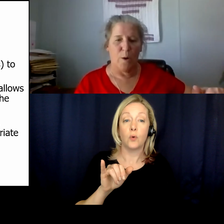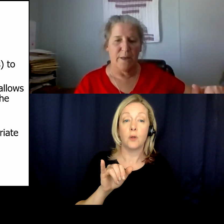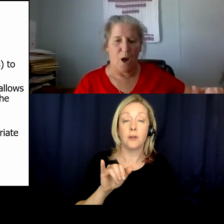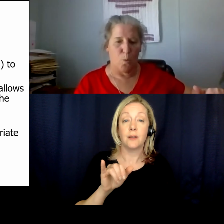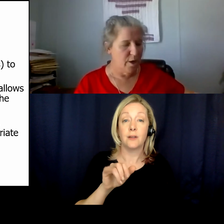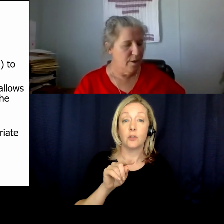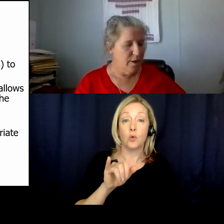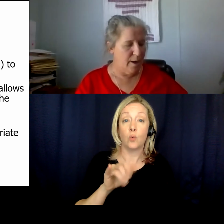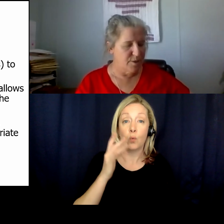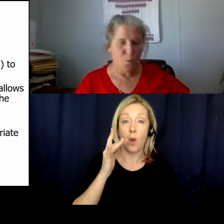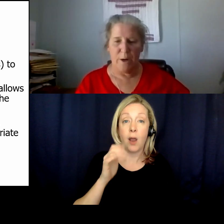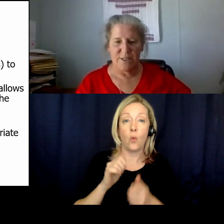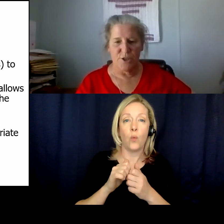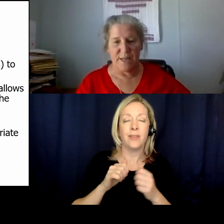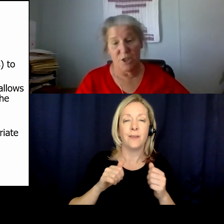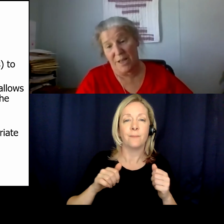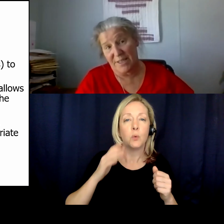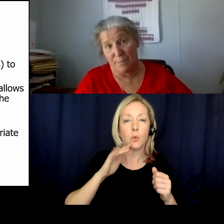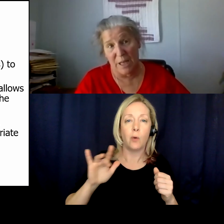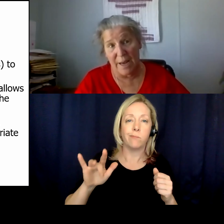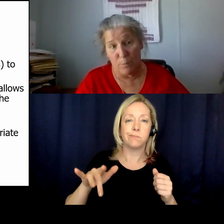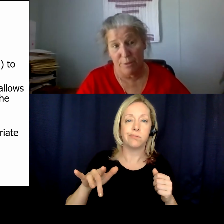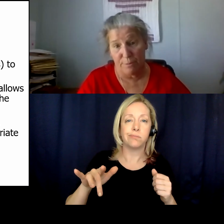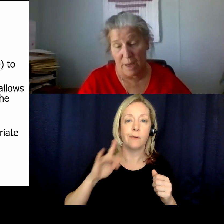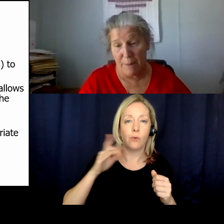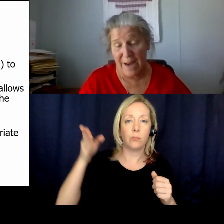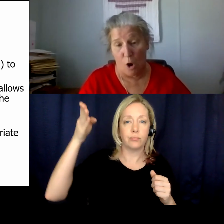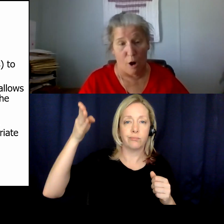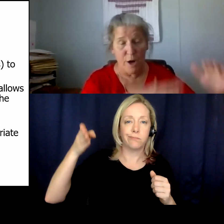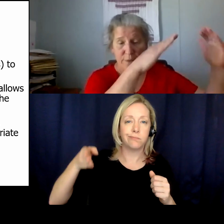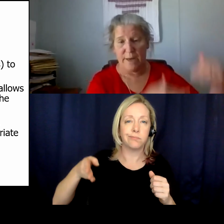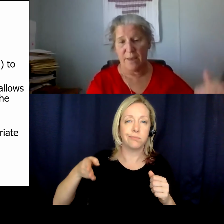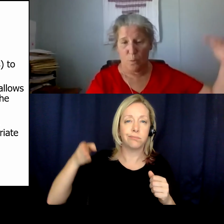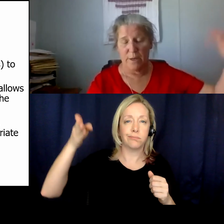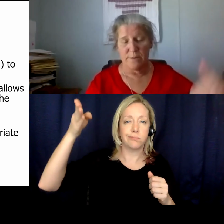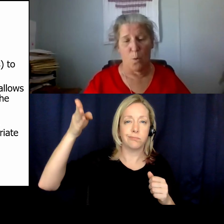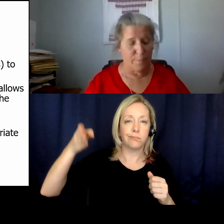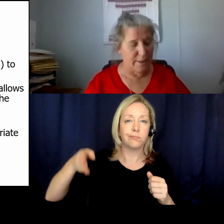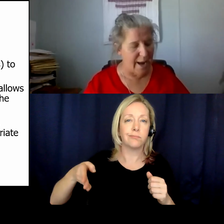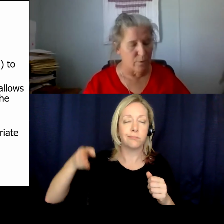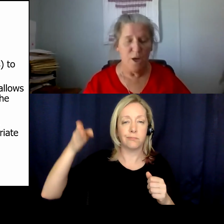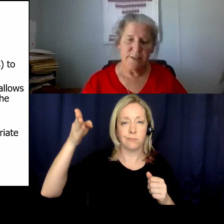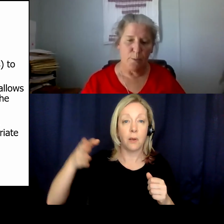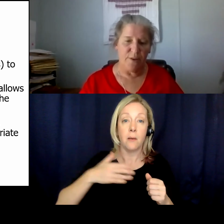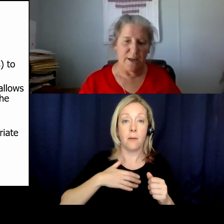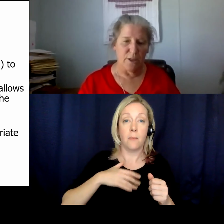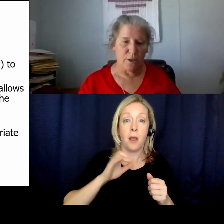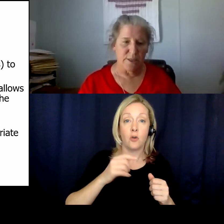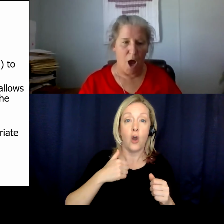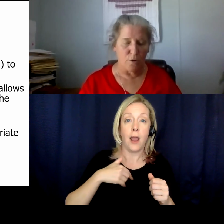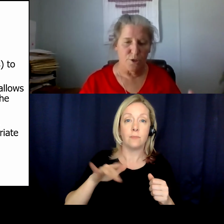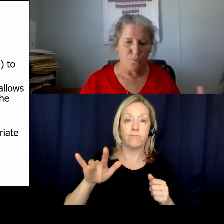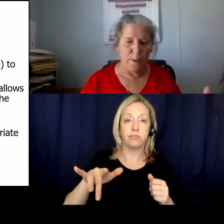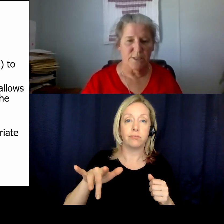like the window switch that she liked to play with in my car, that had the windows go up and down. So we found a